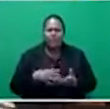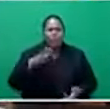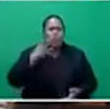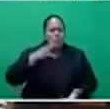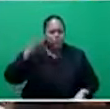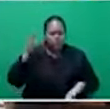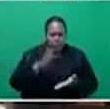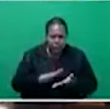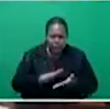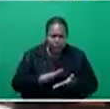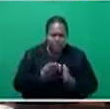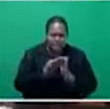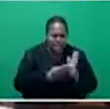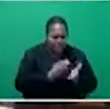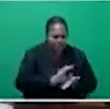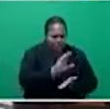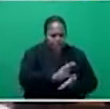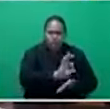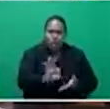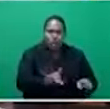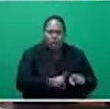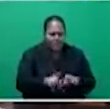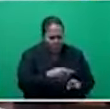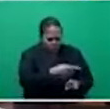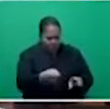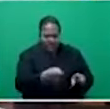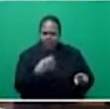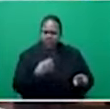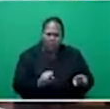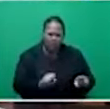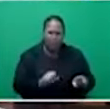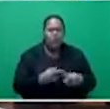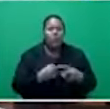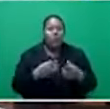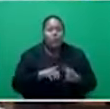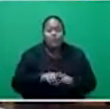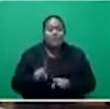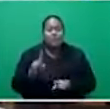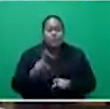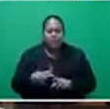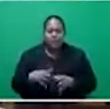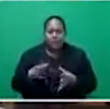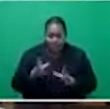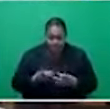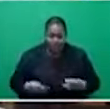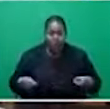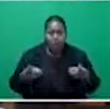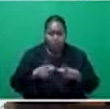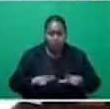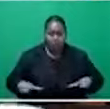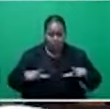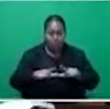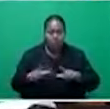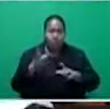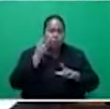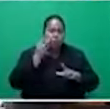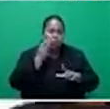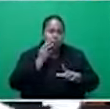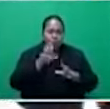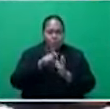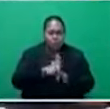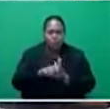removed the guaranteed price. In fact, the increase in the domestic sugar price, an upward trend in the global price of sugar, has meant that the